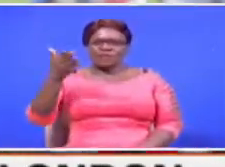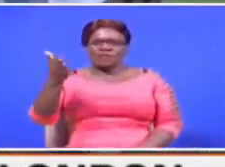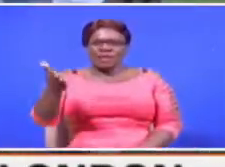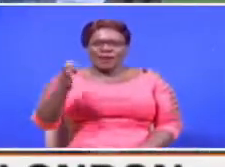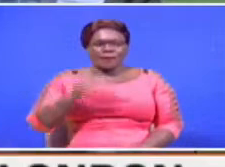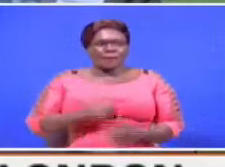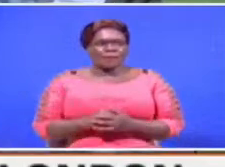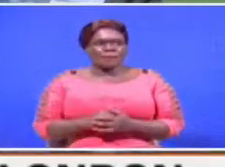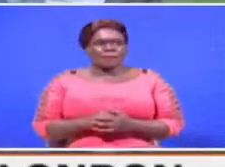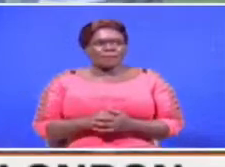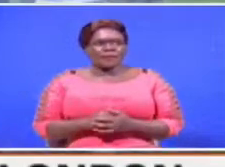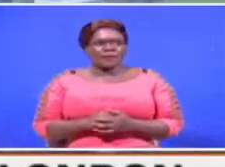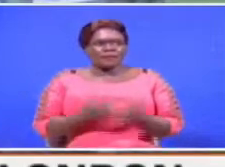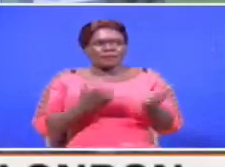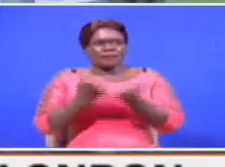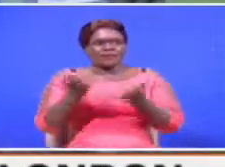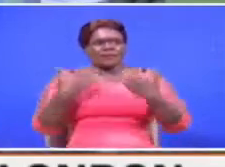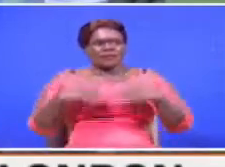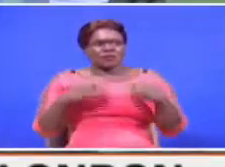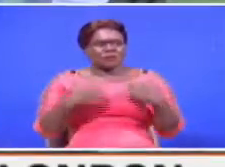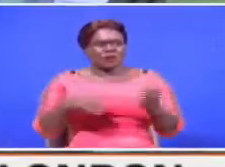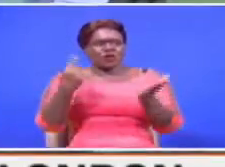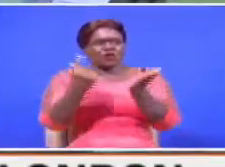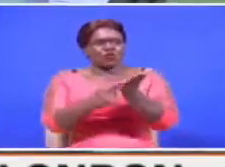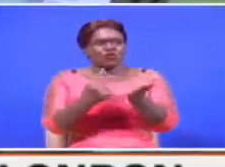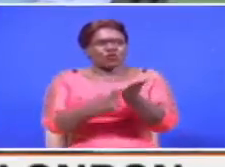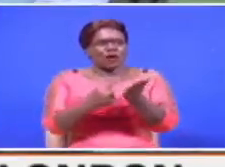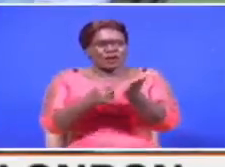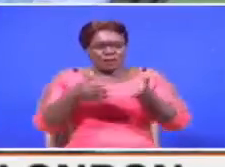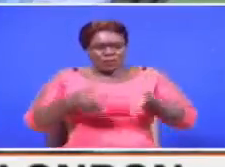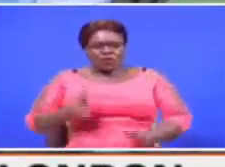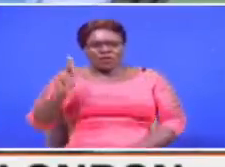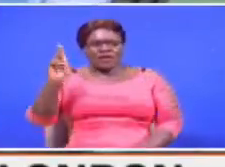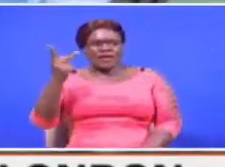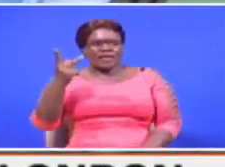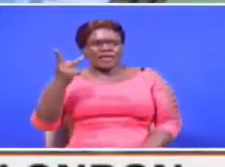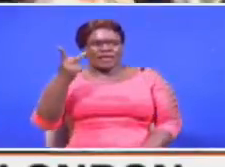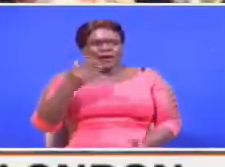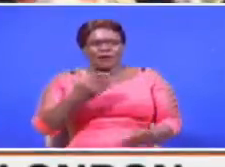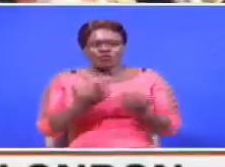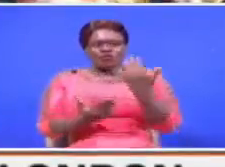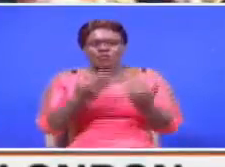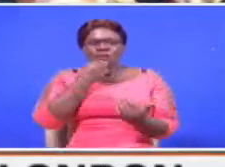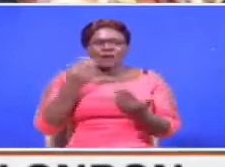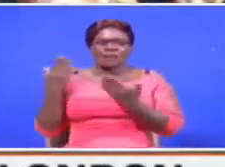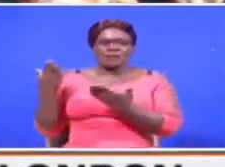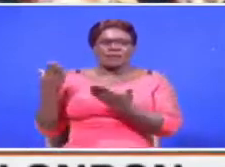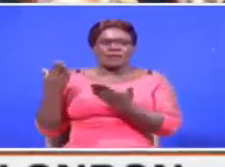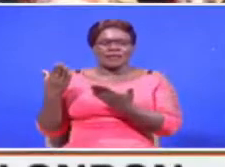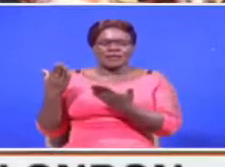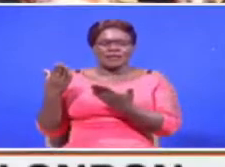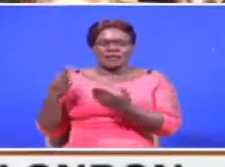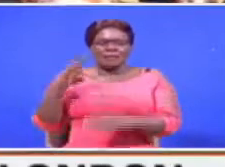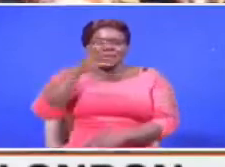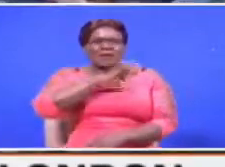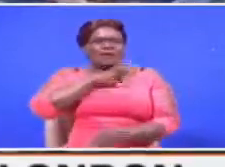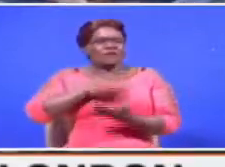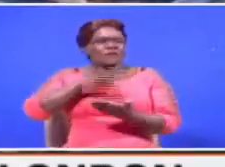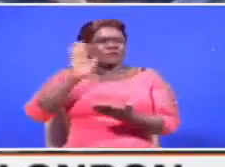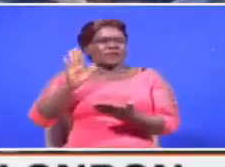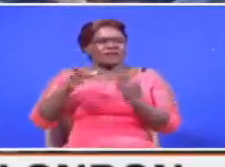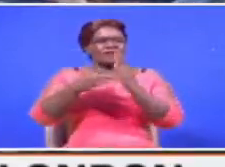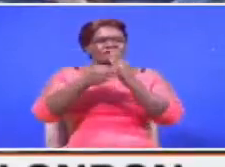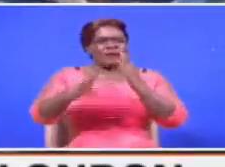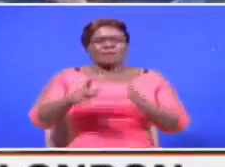occasion, which saw traders like Ugandan-born Kenyan Chef Hamza D make a killing selling the